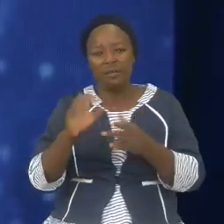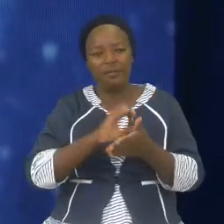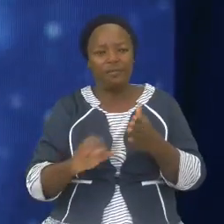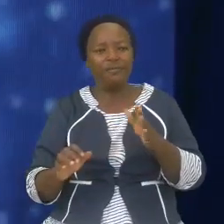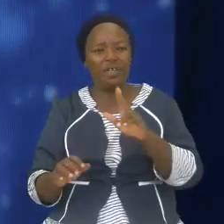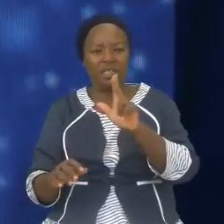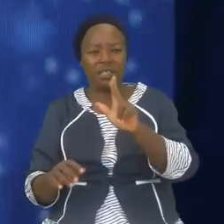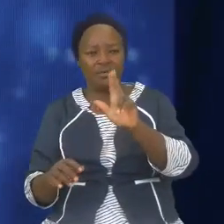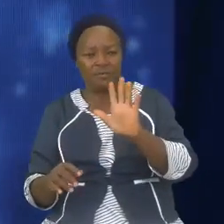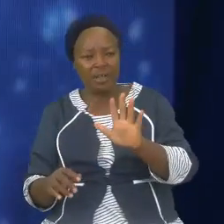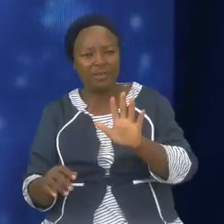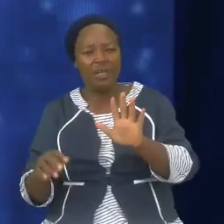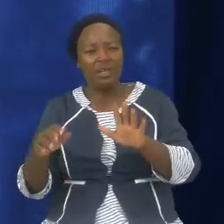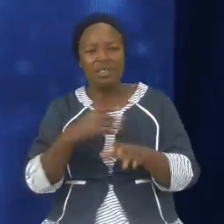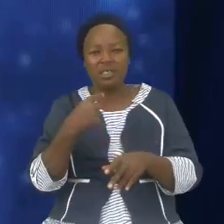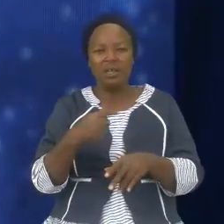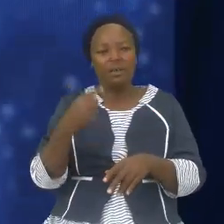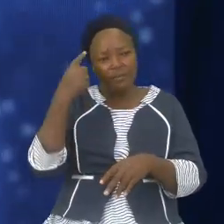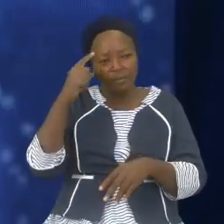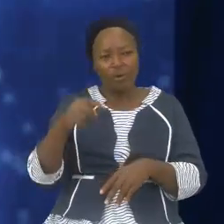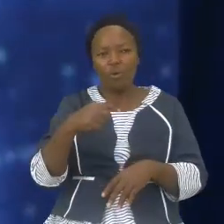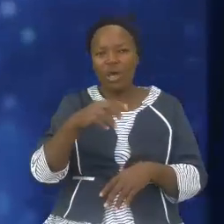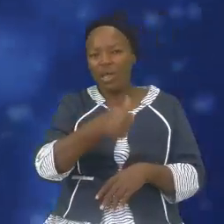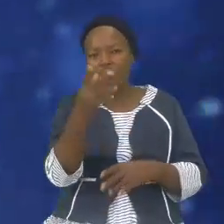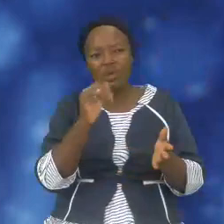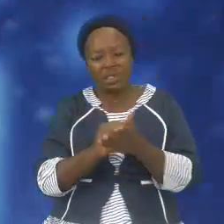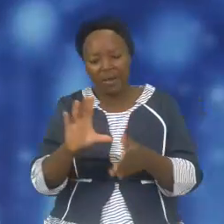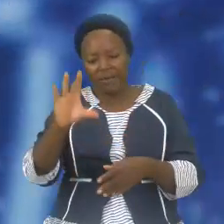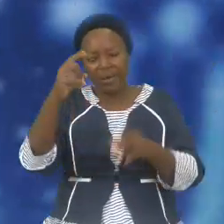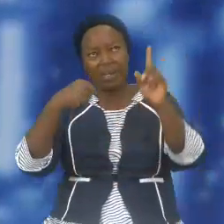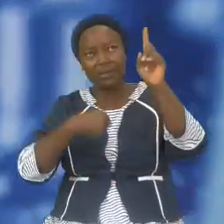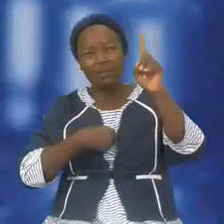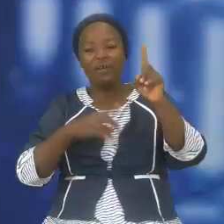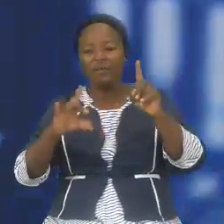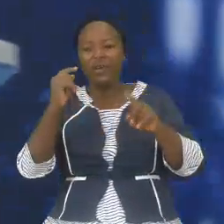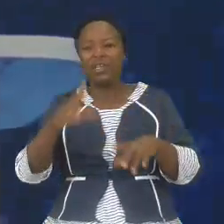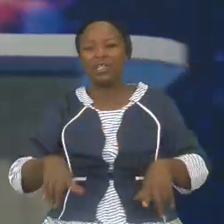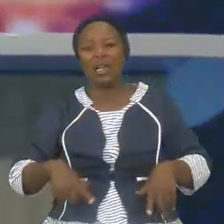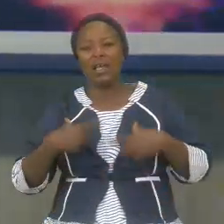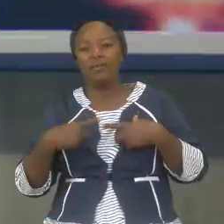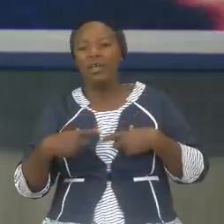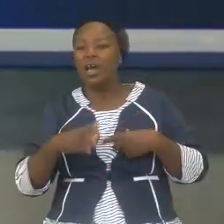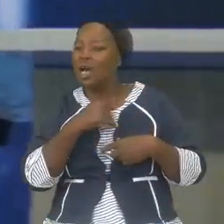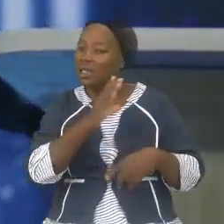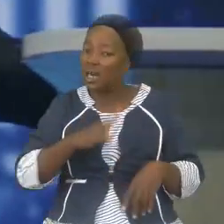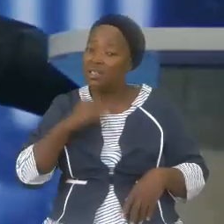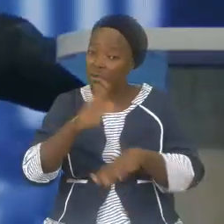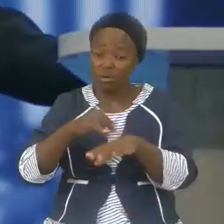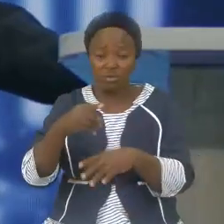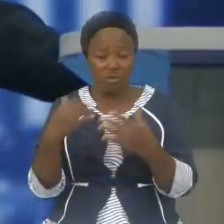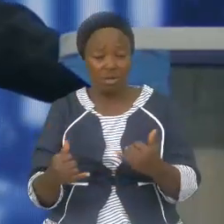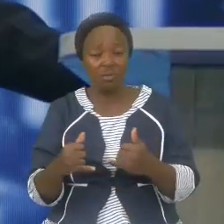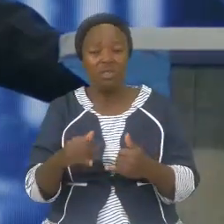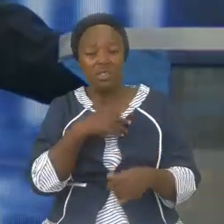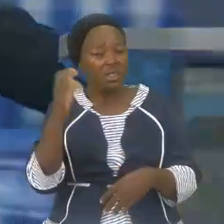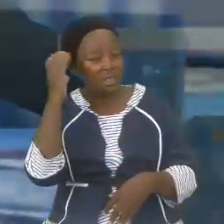whoso findeth me, findeth life. Christ is calling you, and he says, listen to my instruction. I'm here to